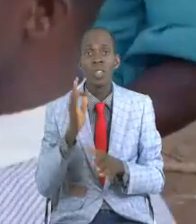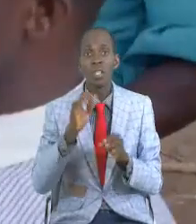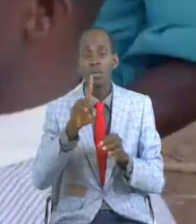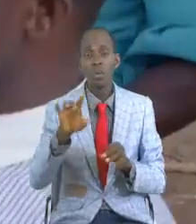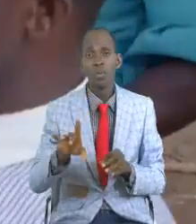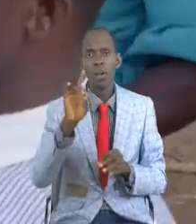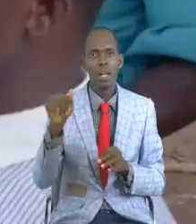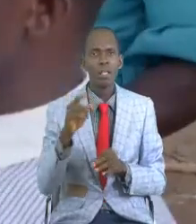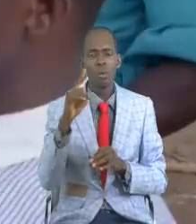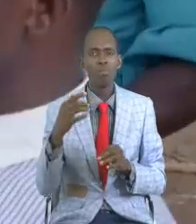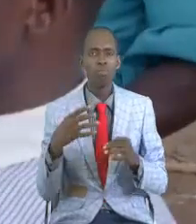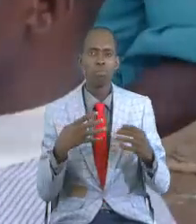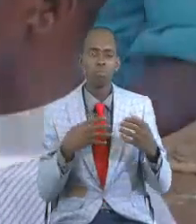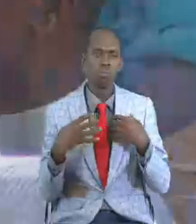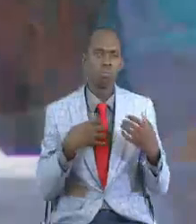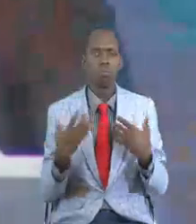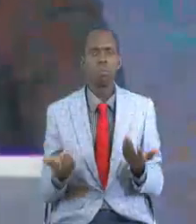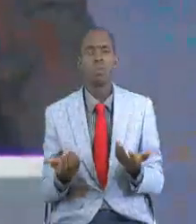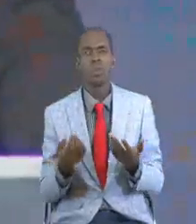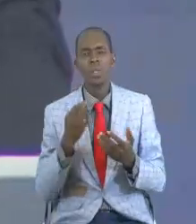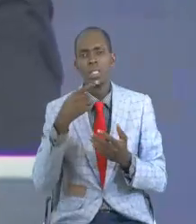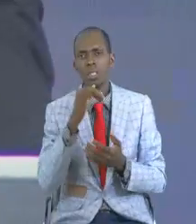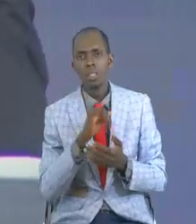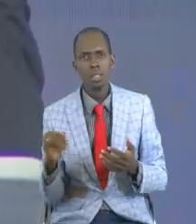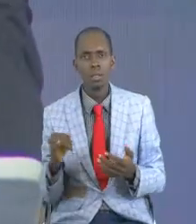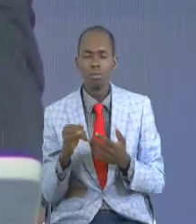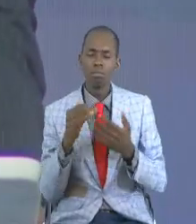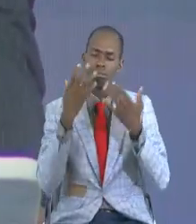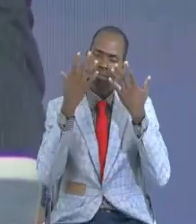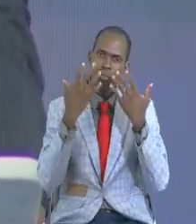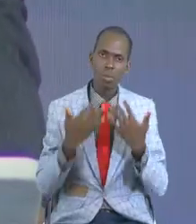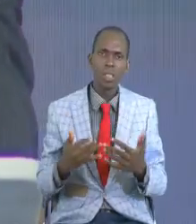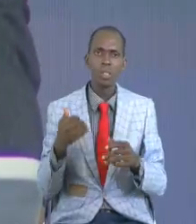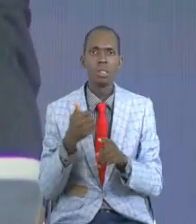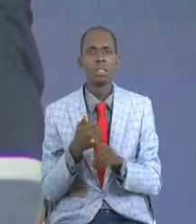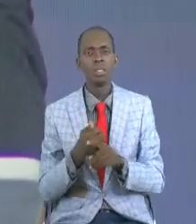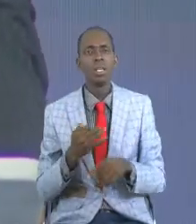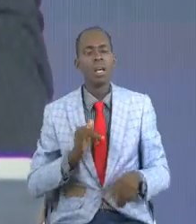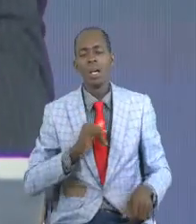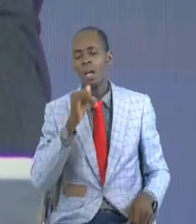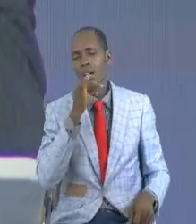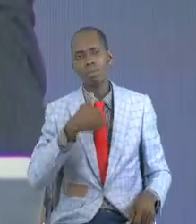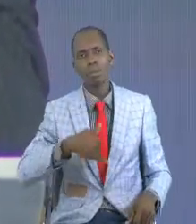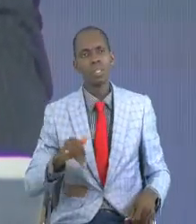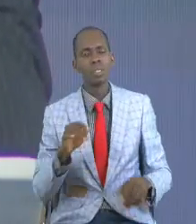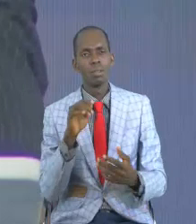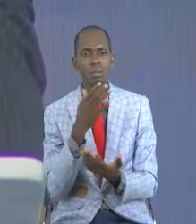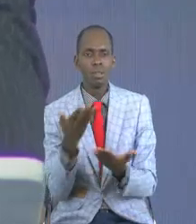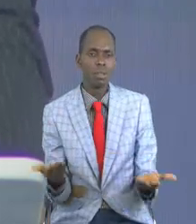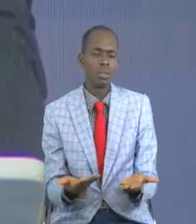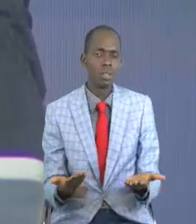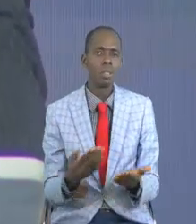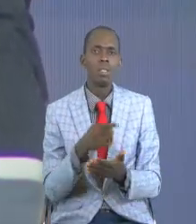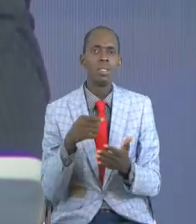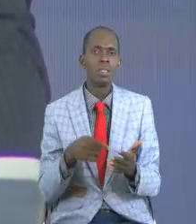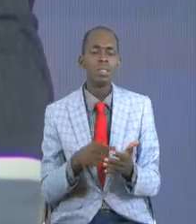complaining, anyone saying, anyone bemoaning himself, I am still like this, and this is the way I've been for the